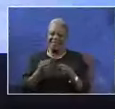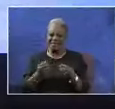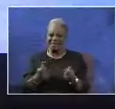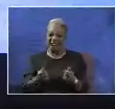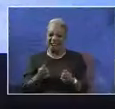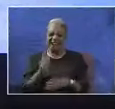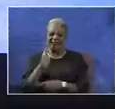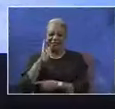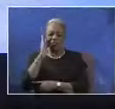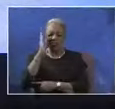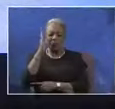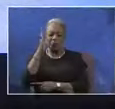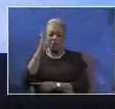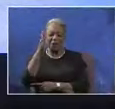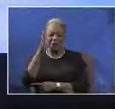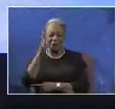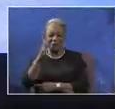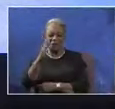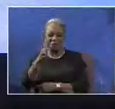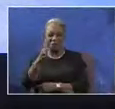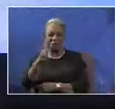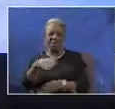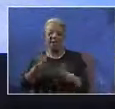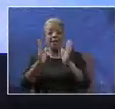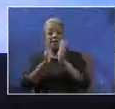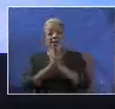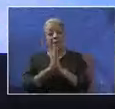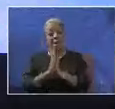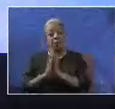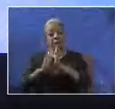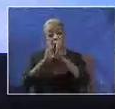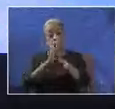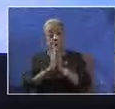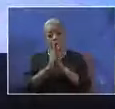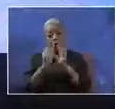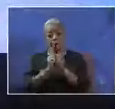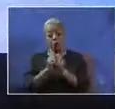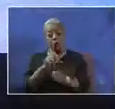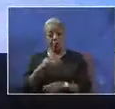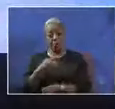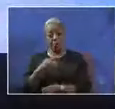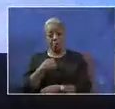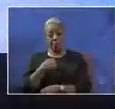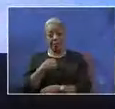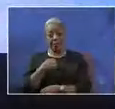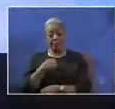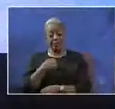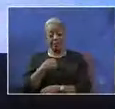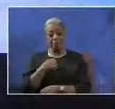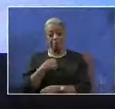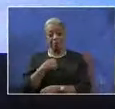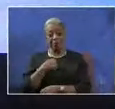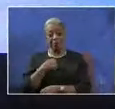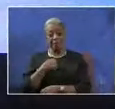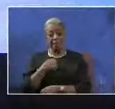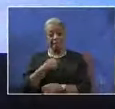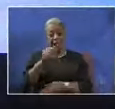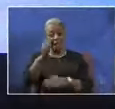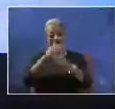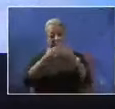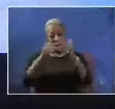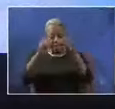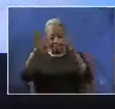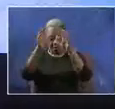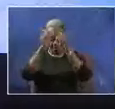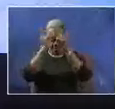for me. I'm going to ask you to pray with me wherever you may be. Heavenly Father, I thank